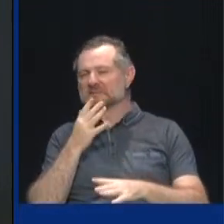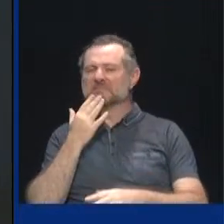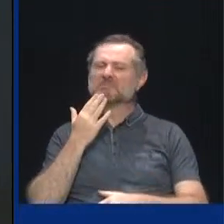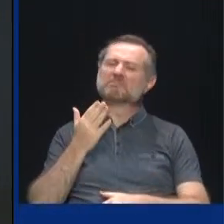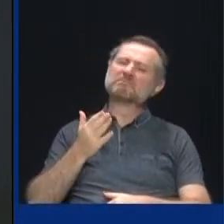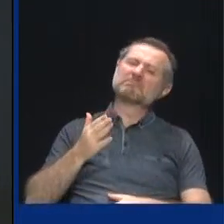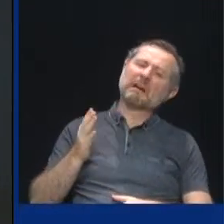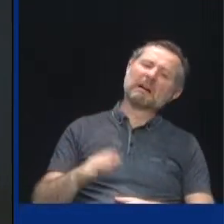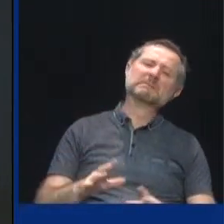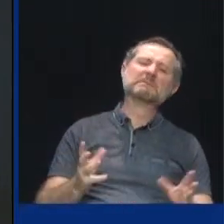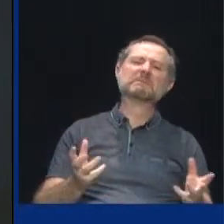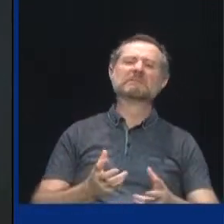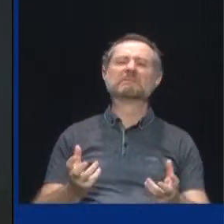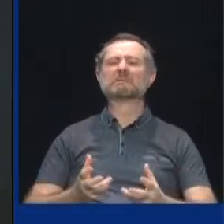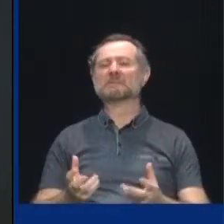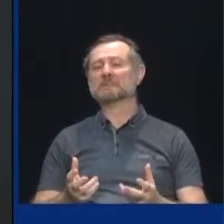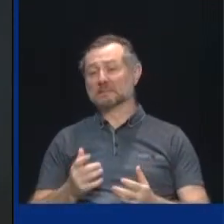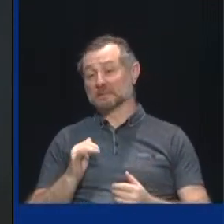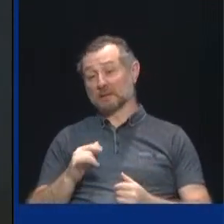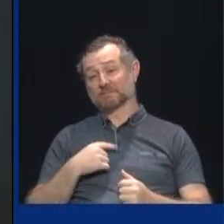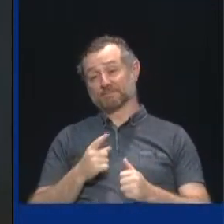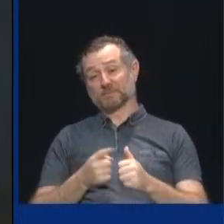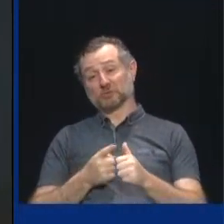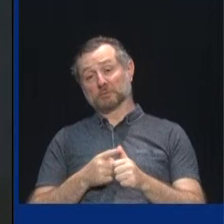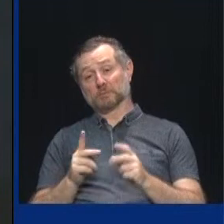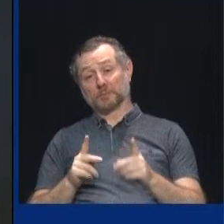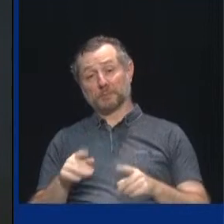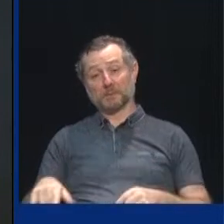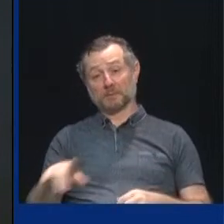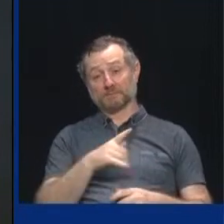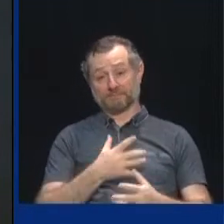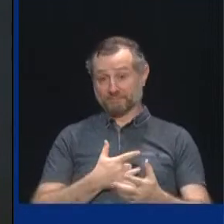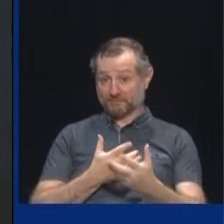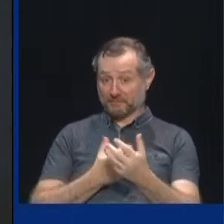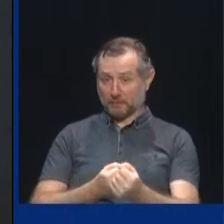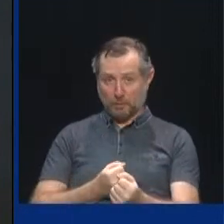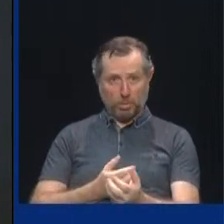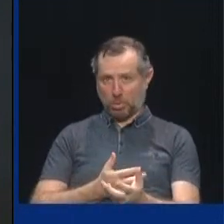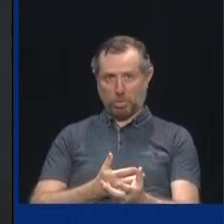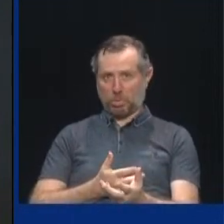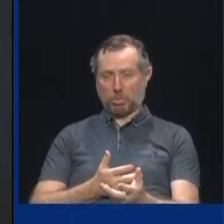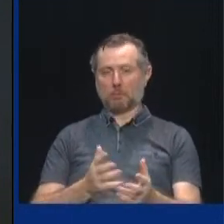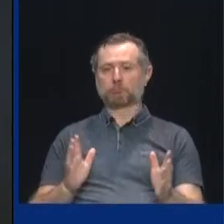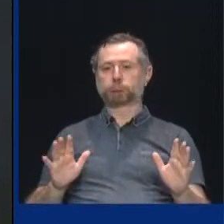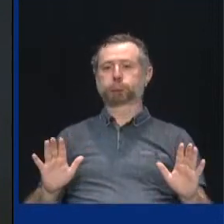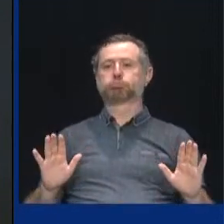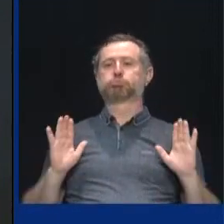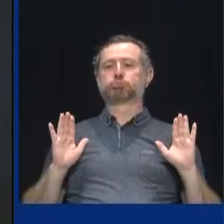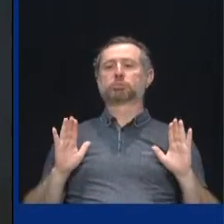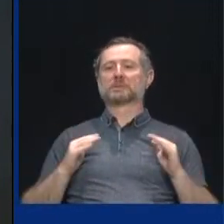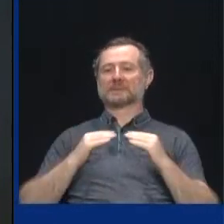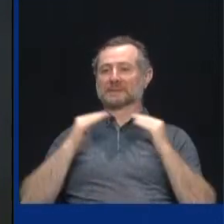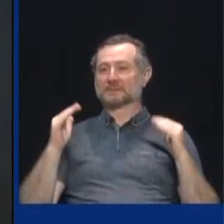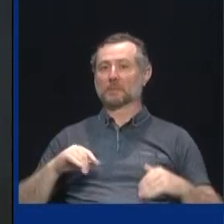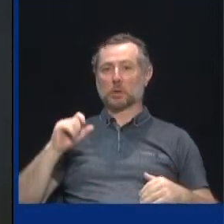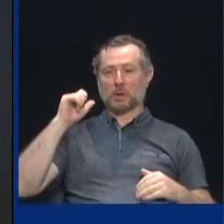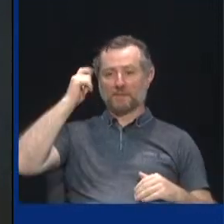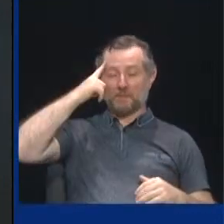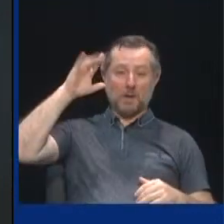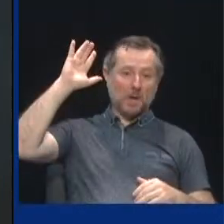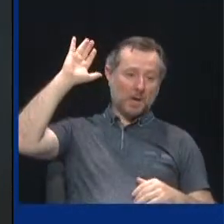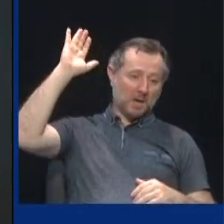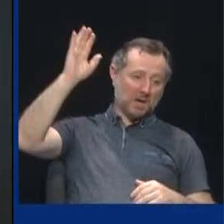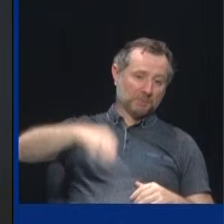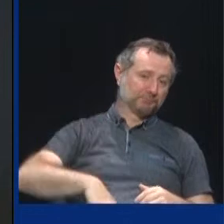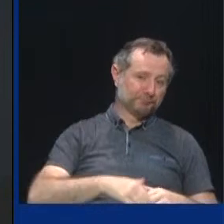all, people lose trust in the system and in government. Department of Justice